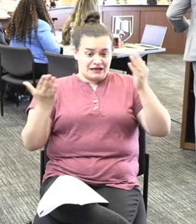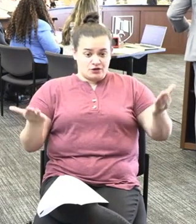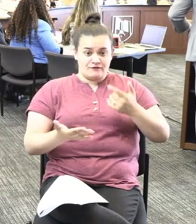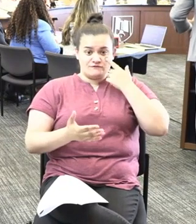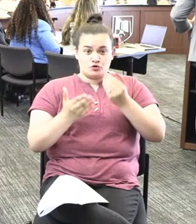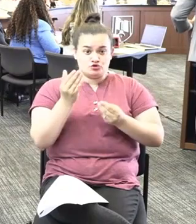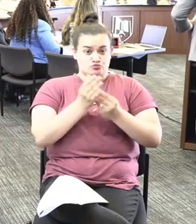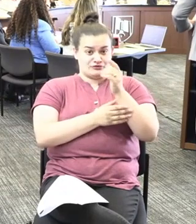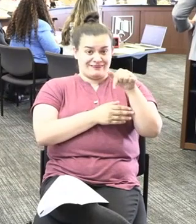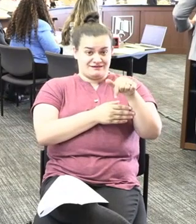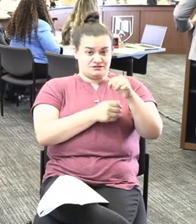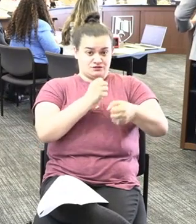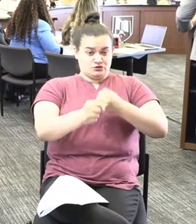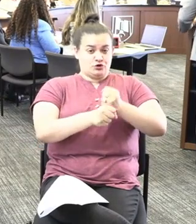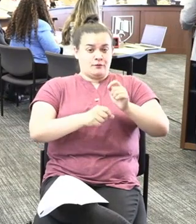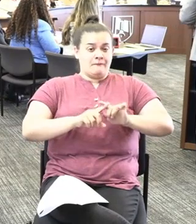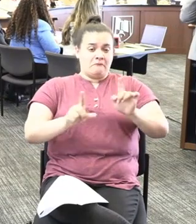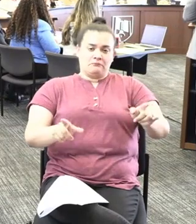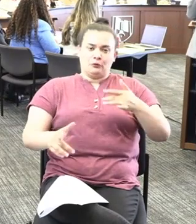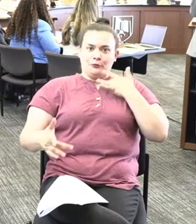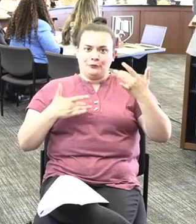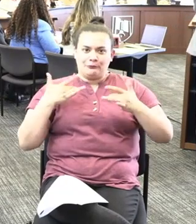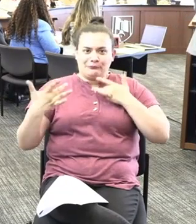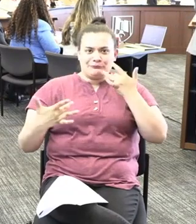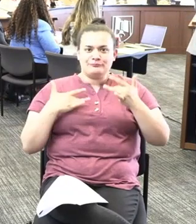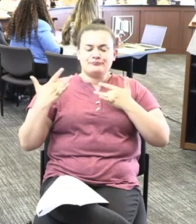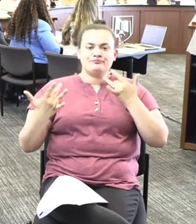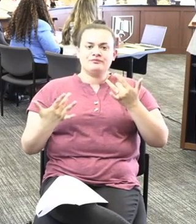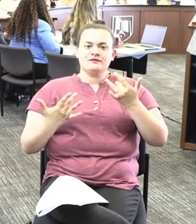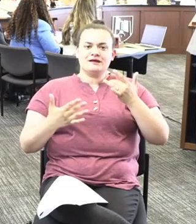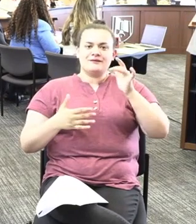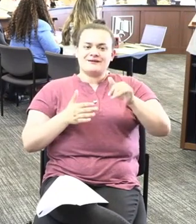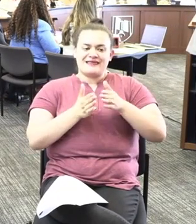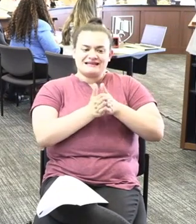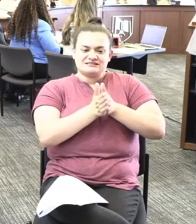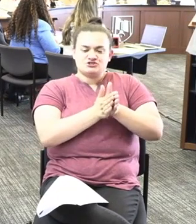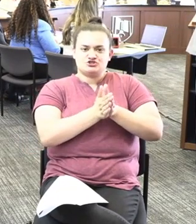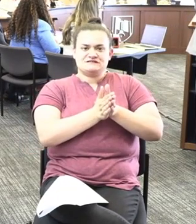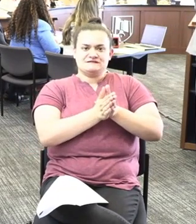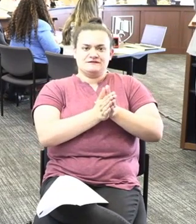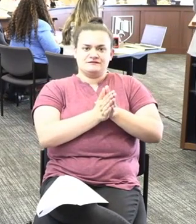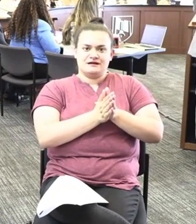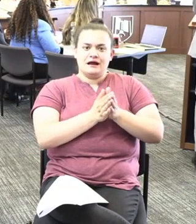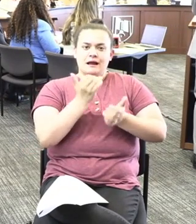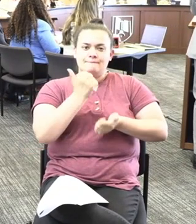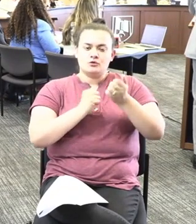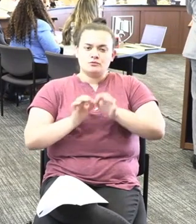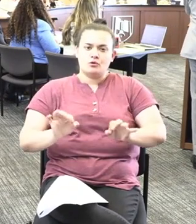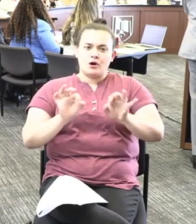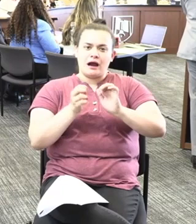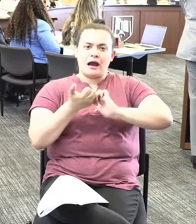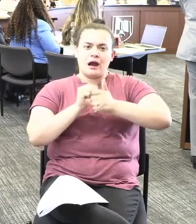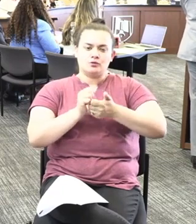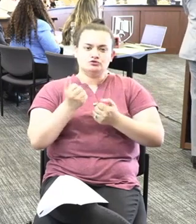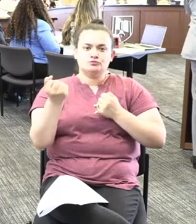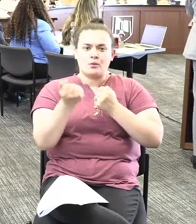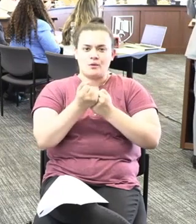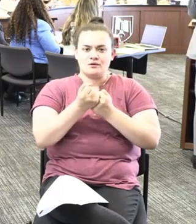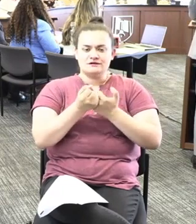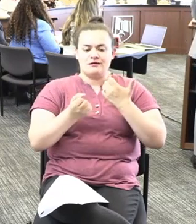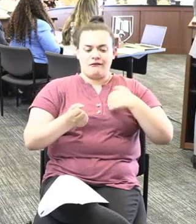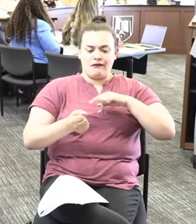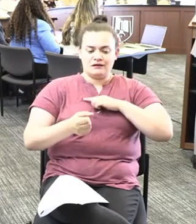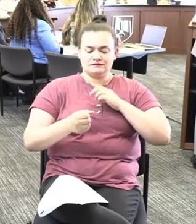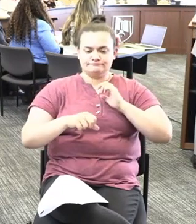for spring, but I'm very excited about that initiative and most importantly, how it supports us